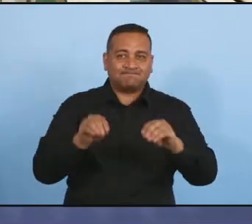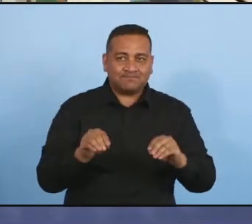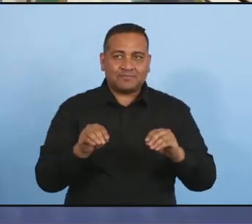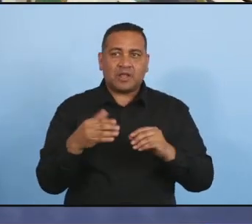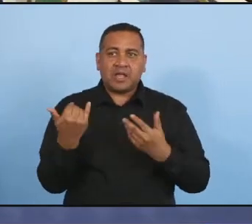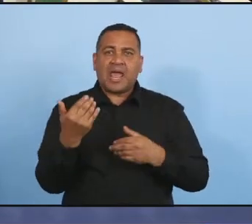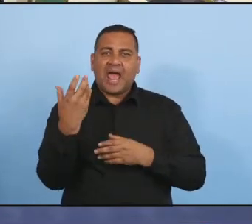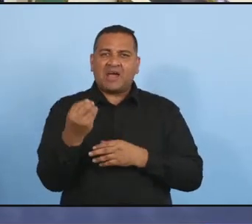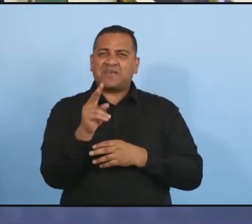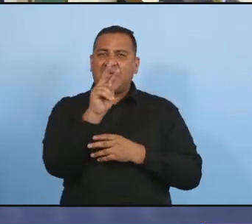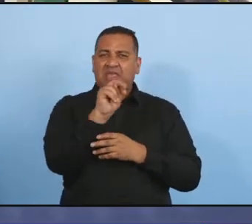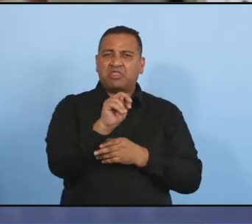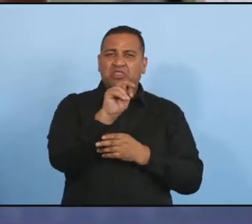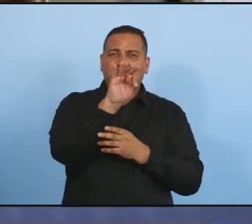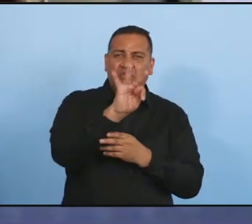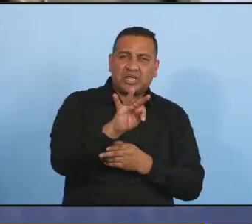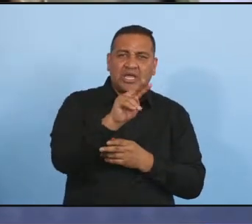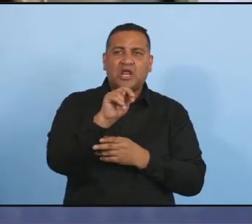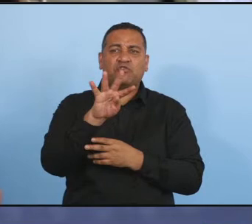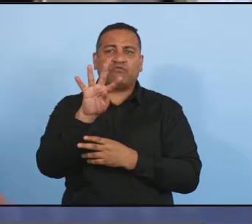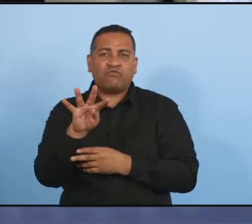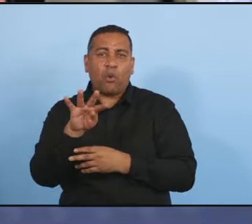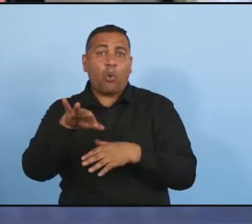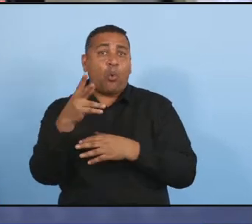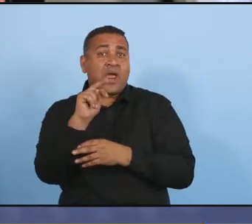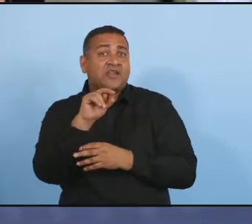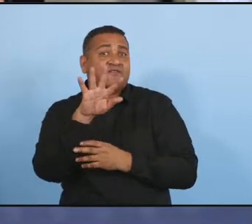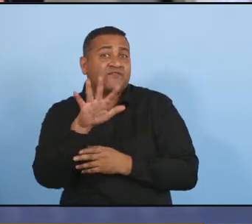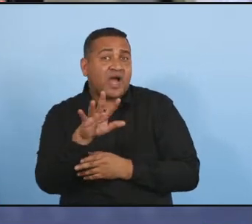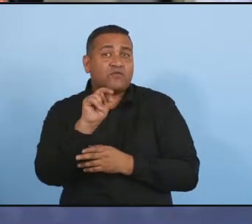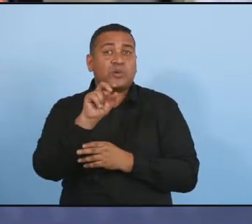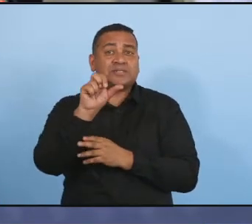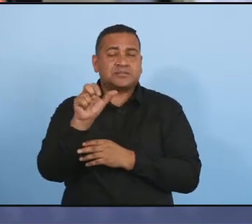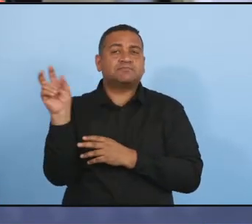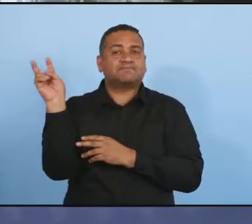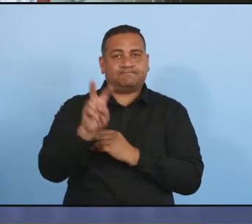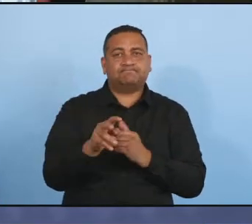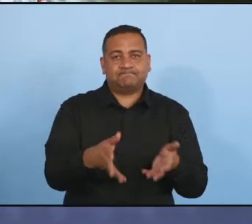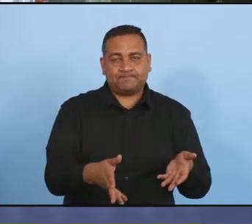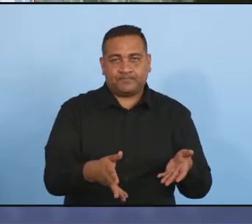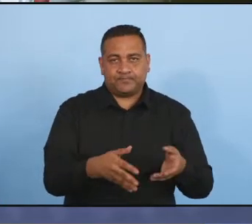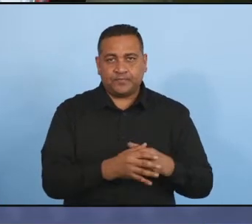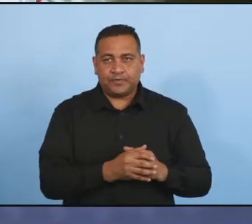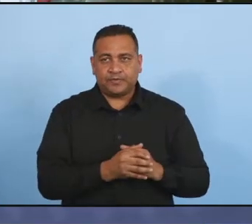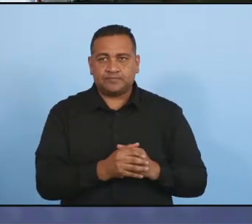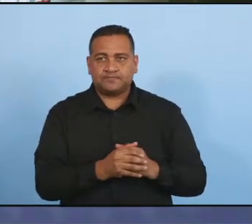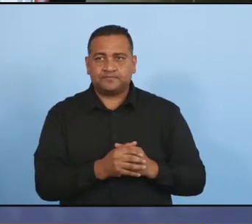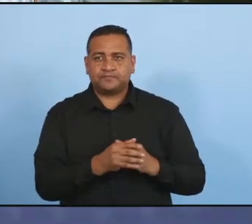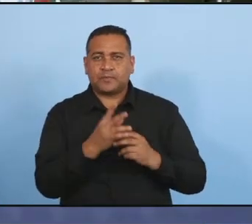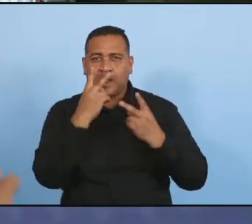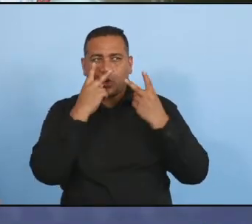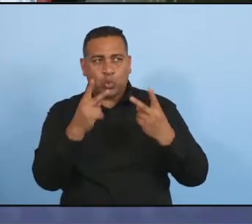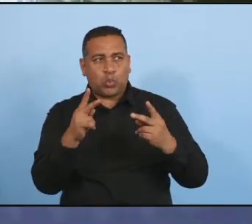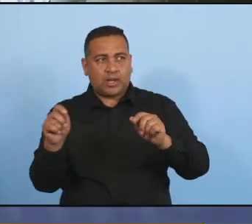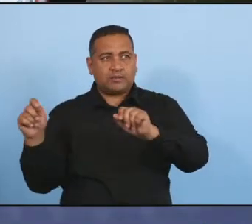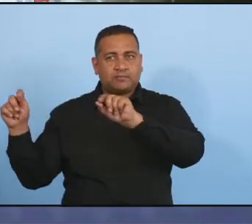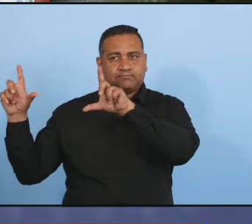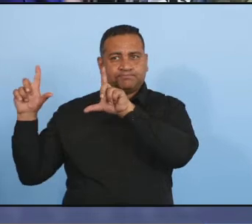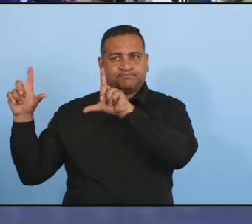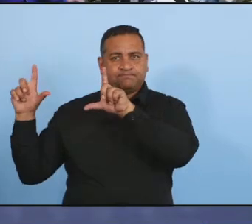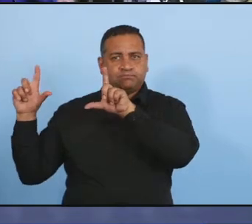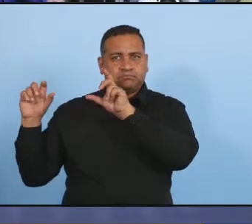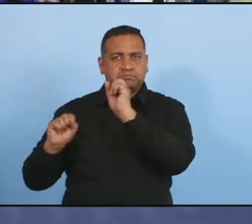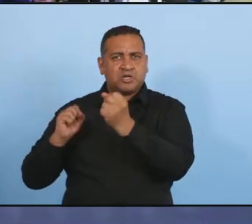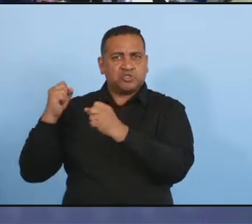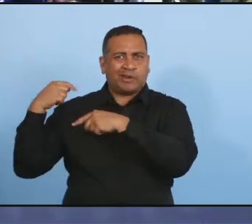and 6. And from there they go onwards. Okay. I'm looking at that now, and I'm looking at that machines there, and I'm seeing this